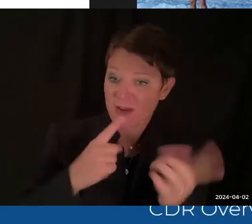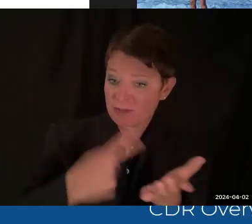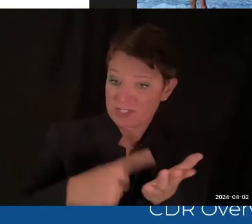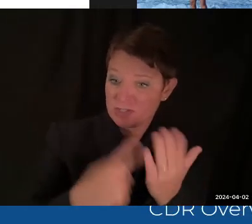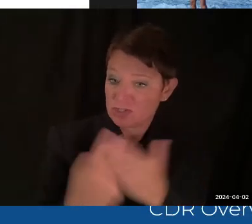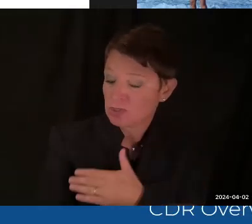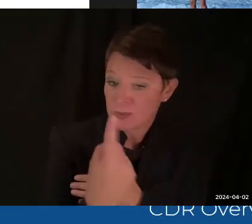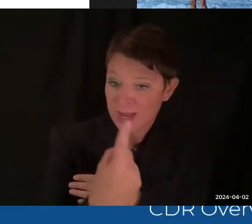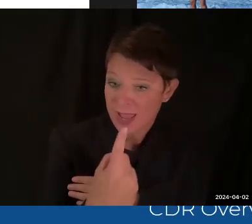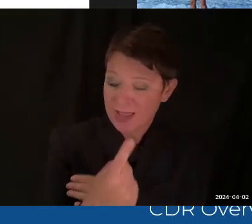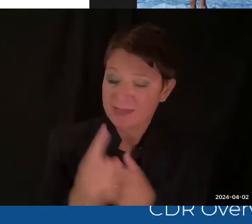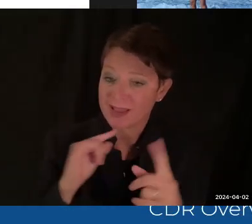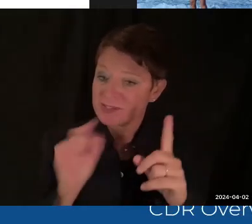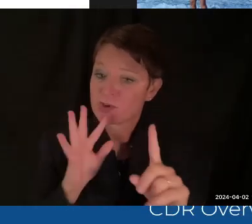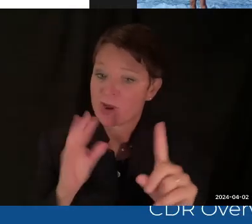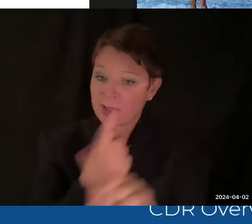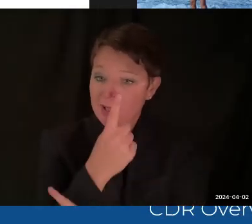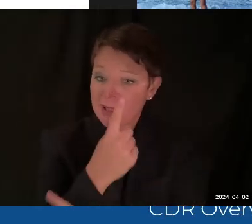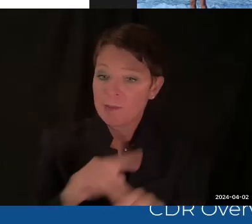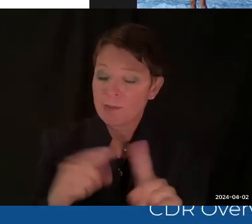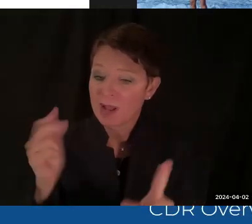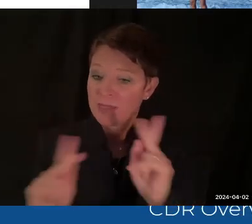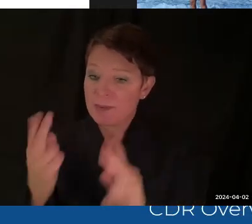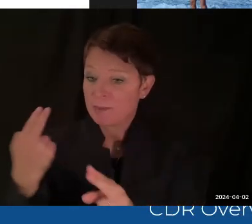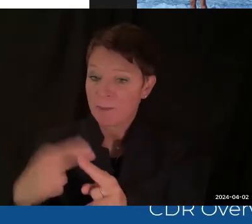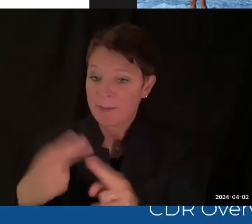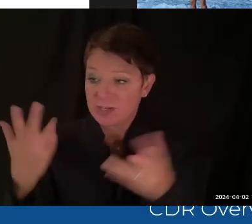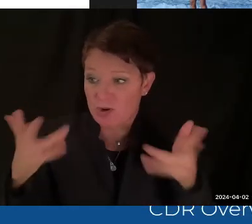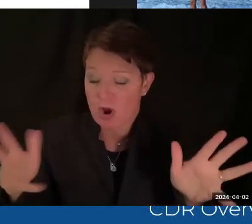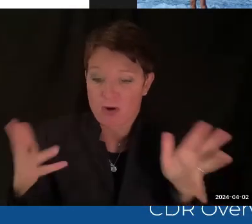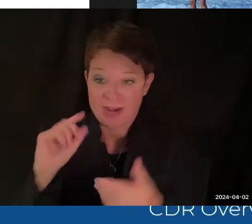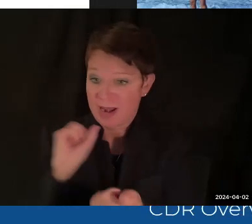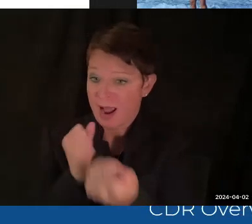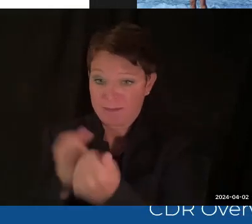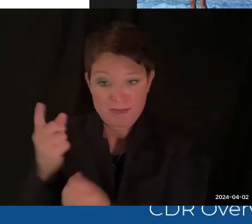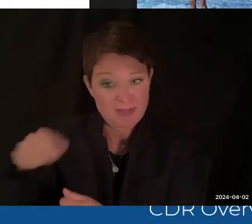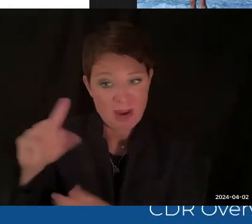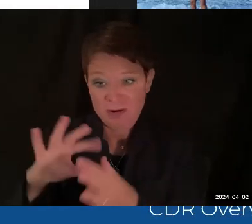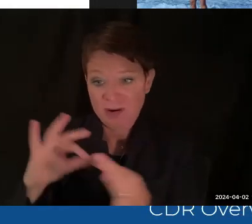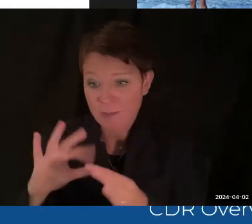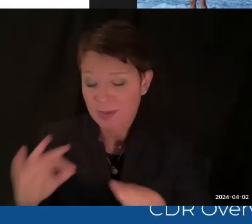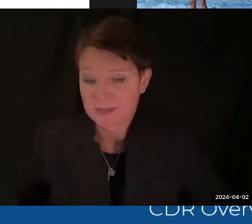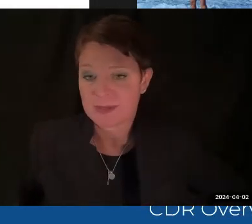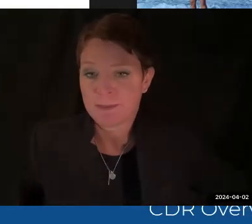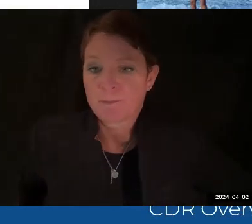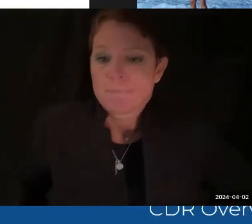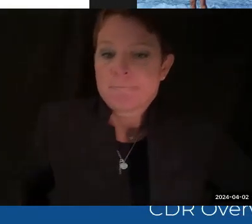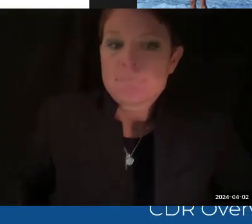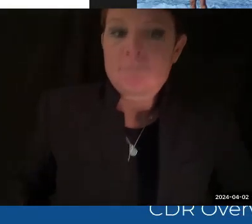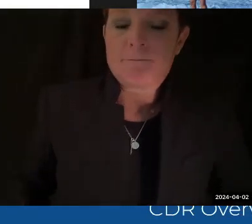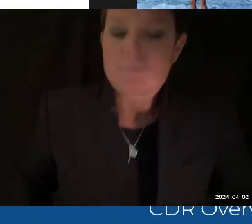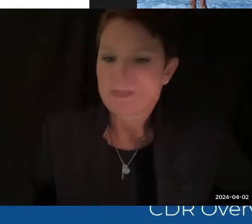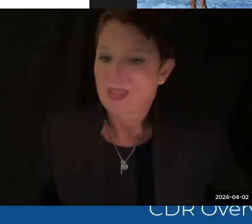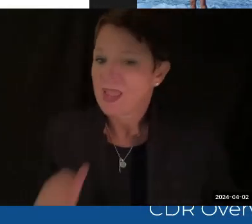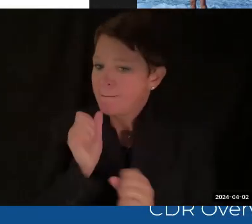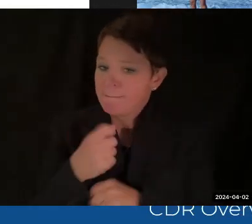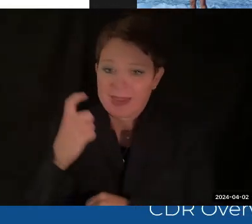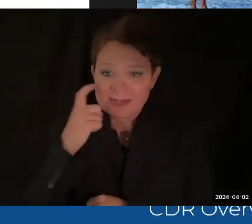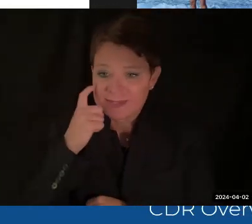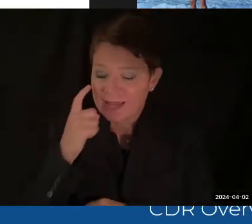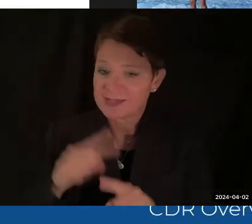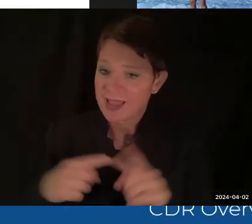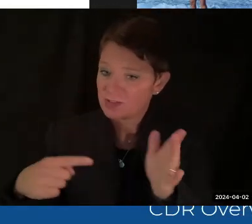here, but I agree with the others who have mentioned that previously. I don't think that it makes sense as